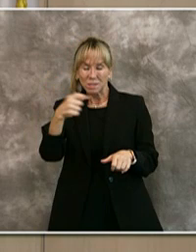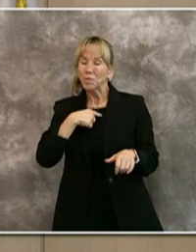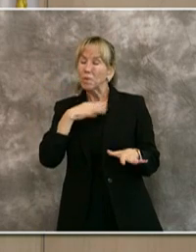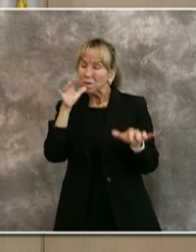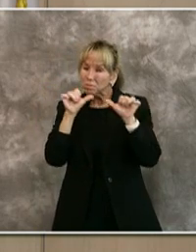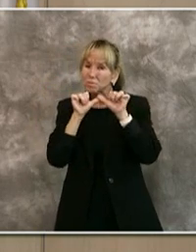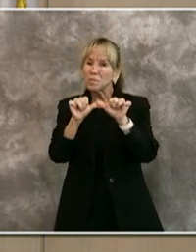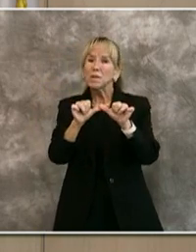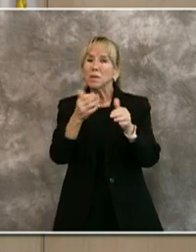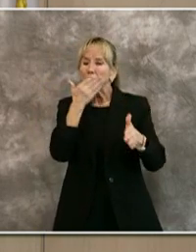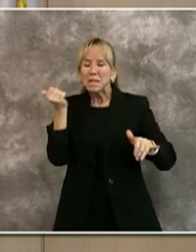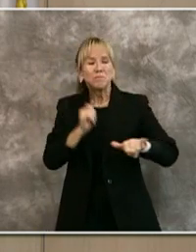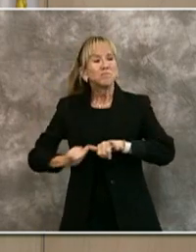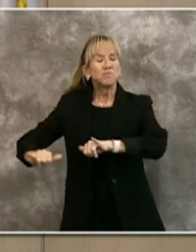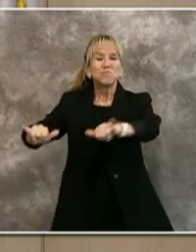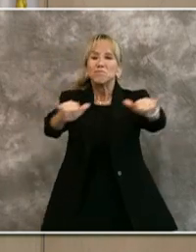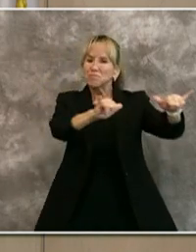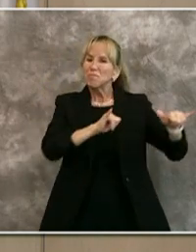best practices,